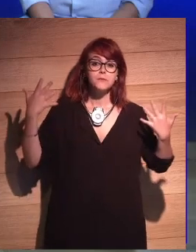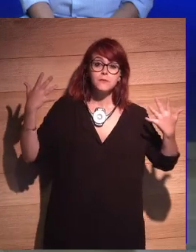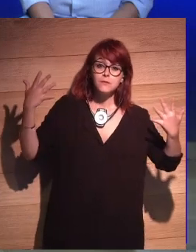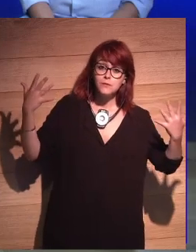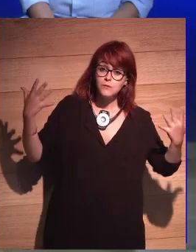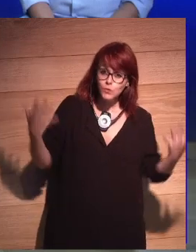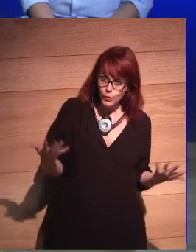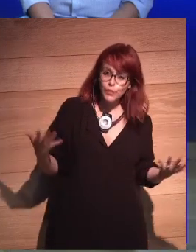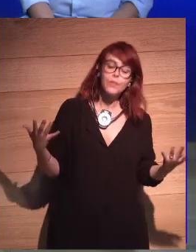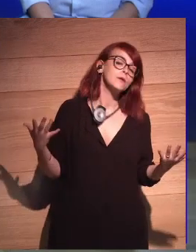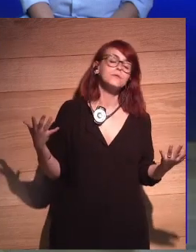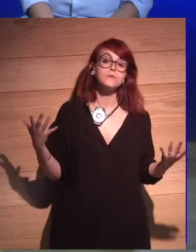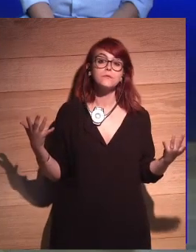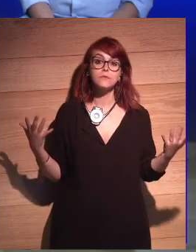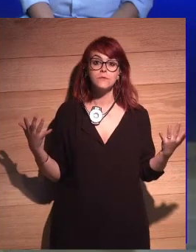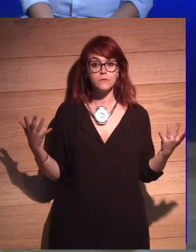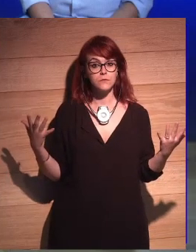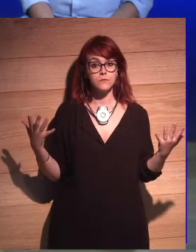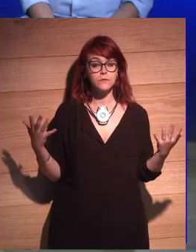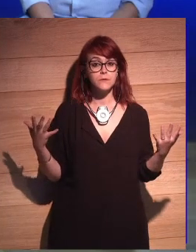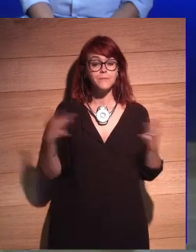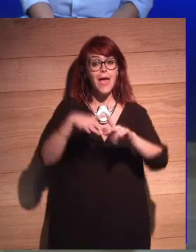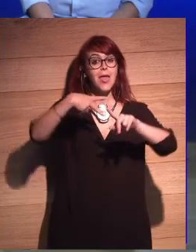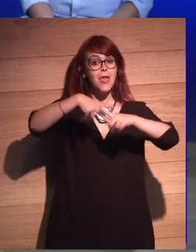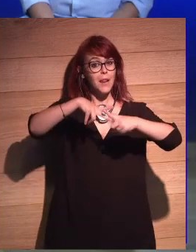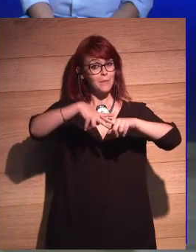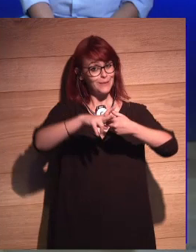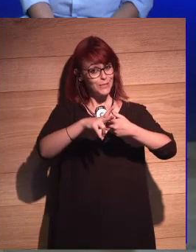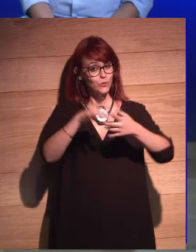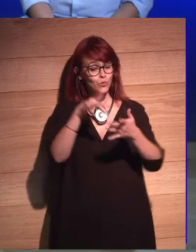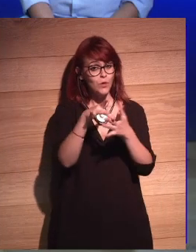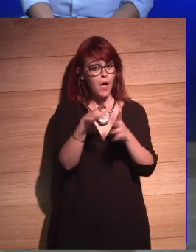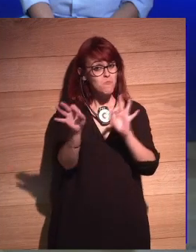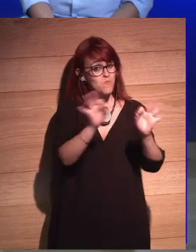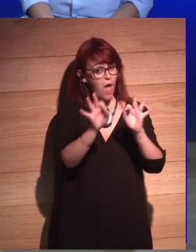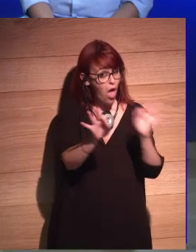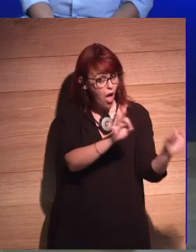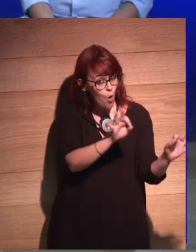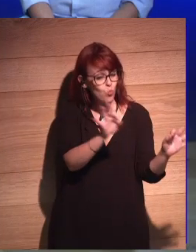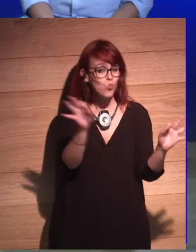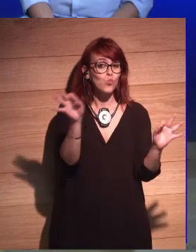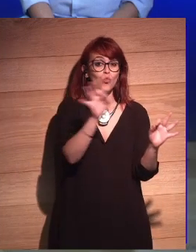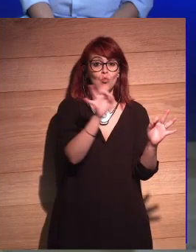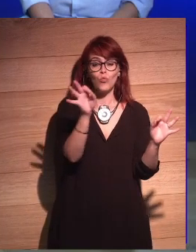for example, what other tools are available, or